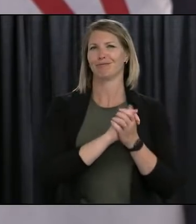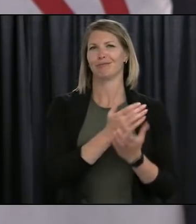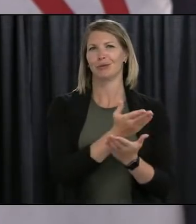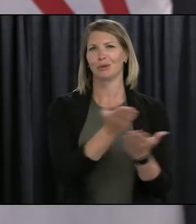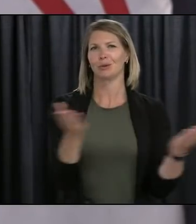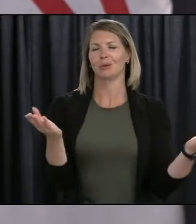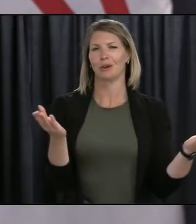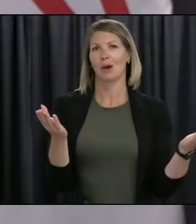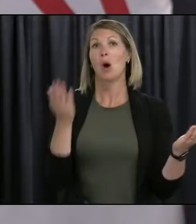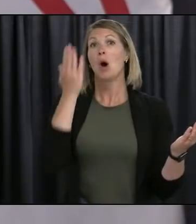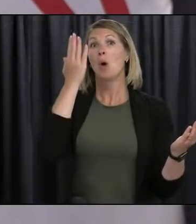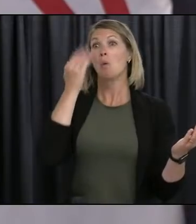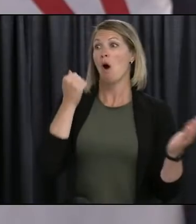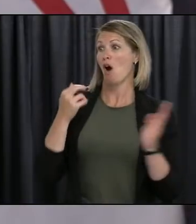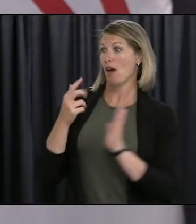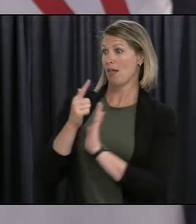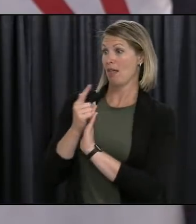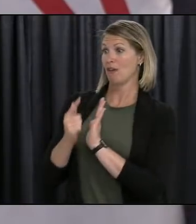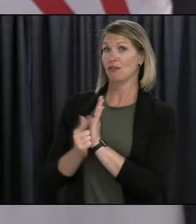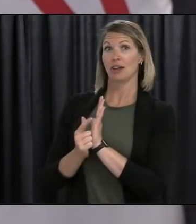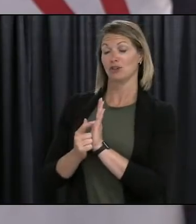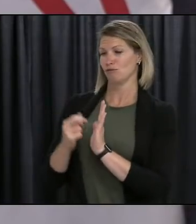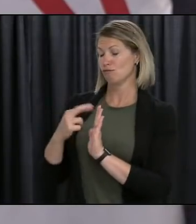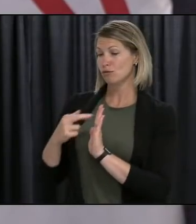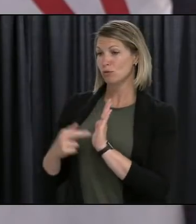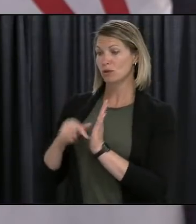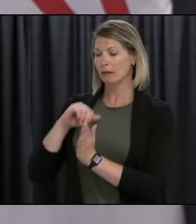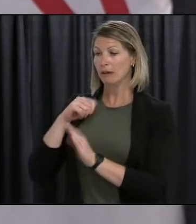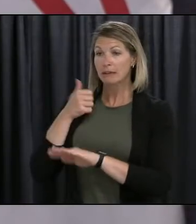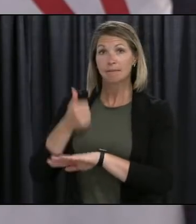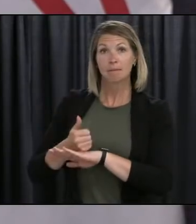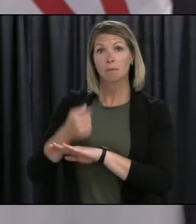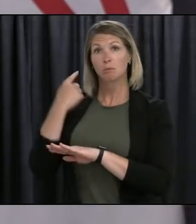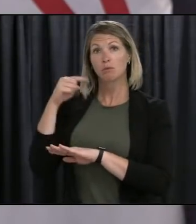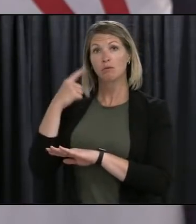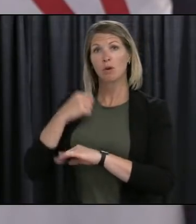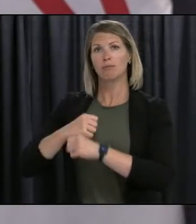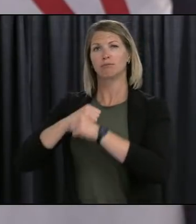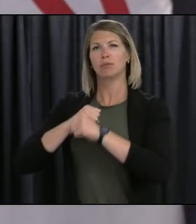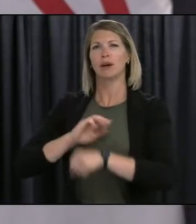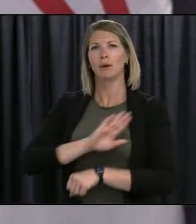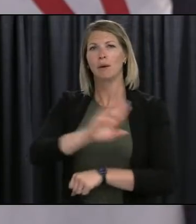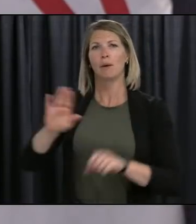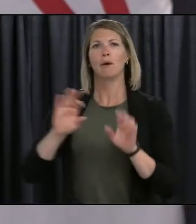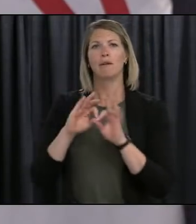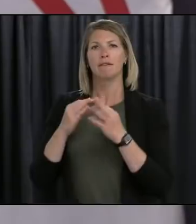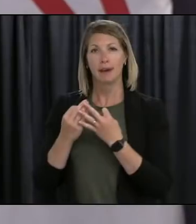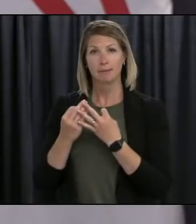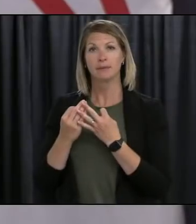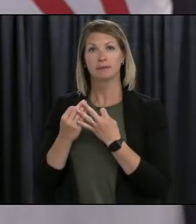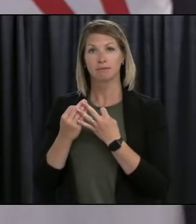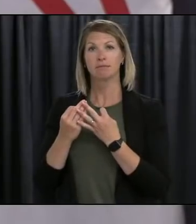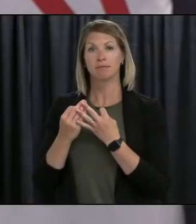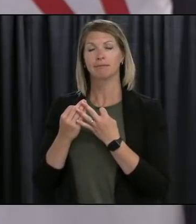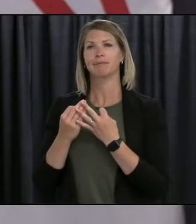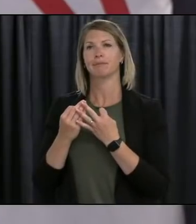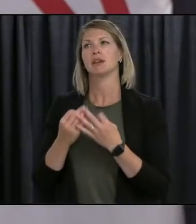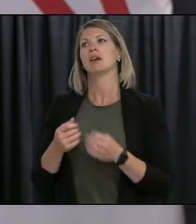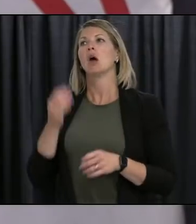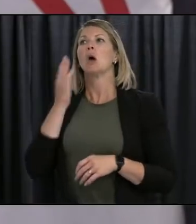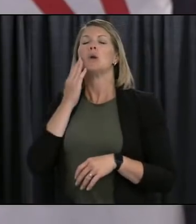families. You have listened. Newfoundlanders and Labradorians has responded. You've been compliant, and you have followed the